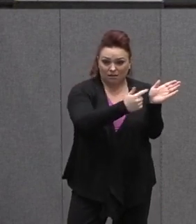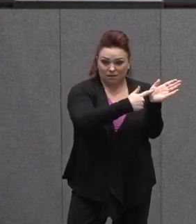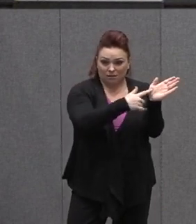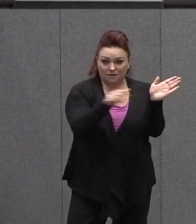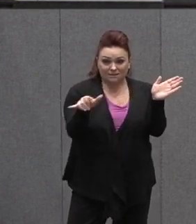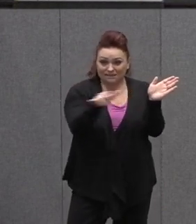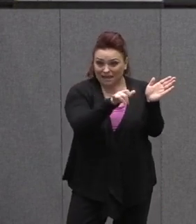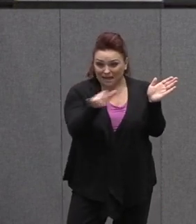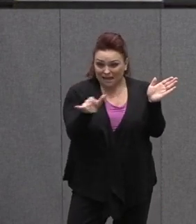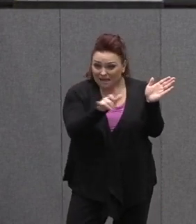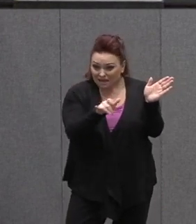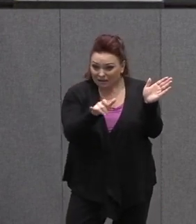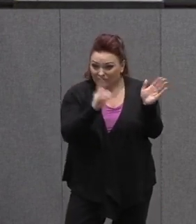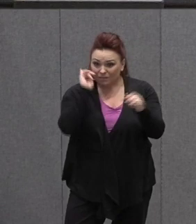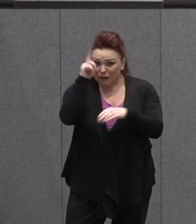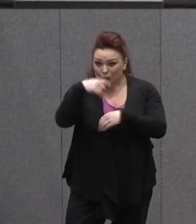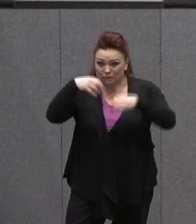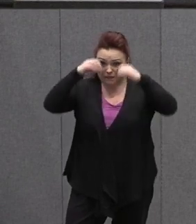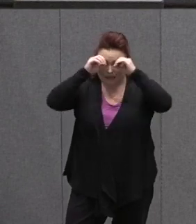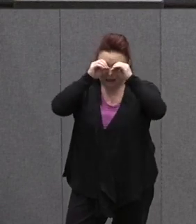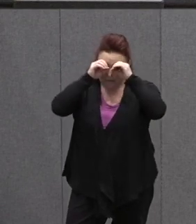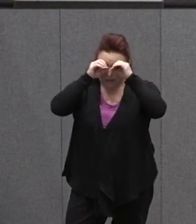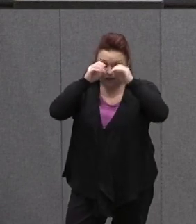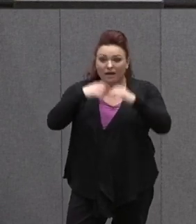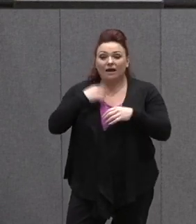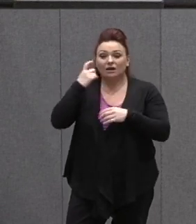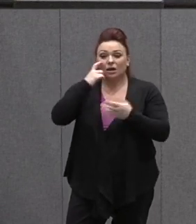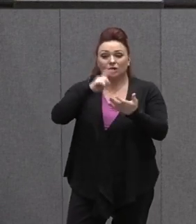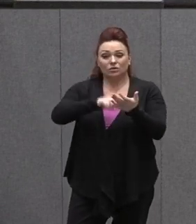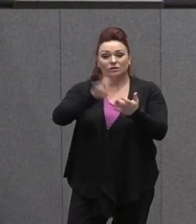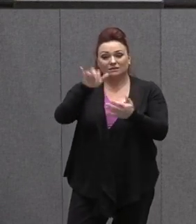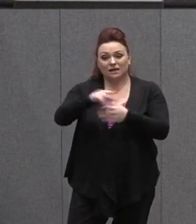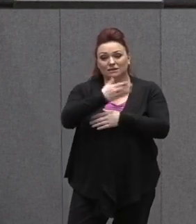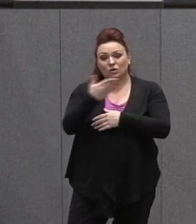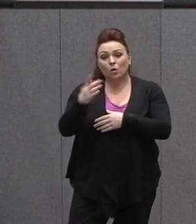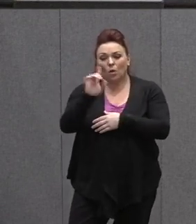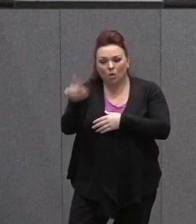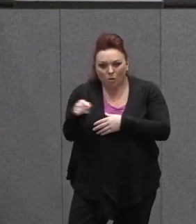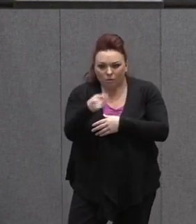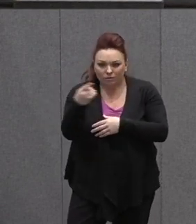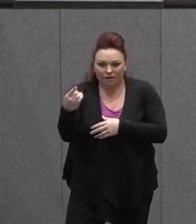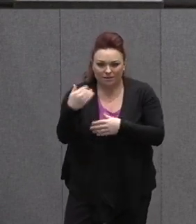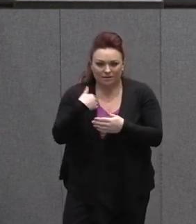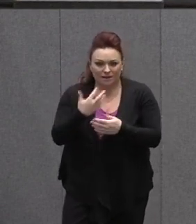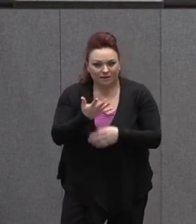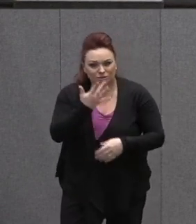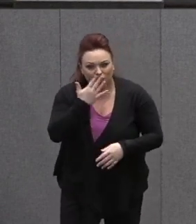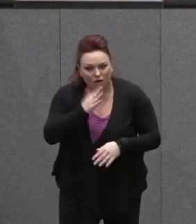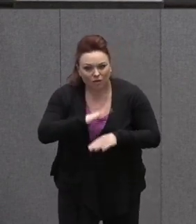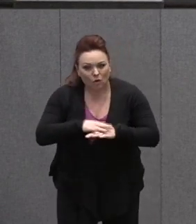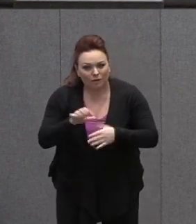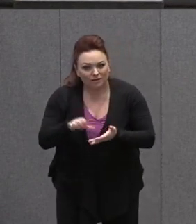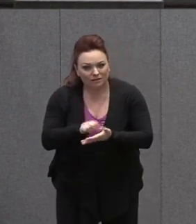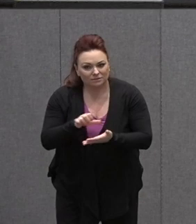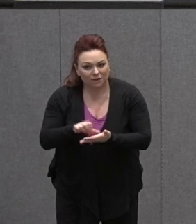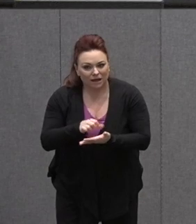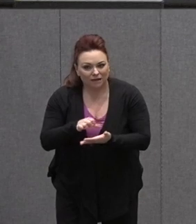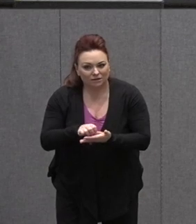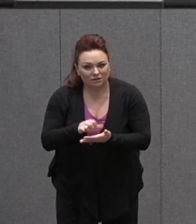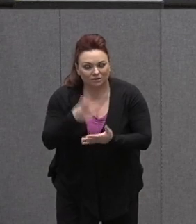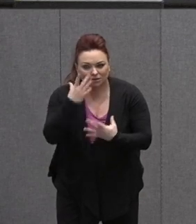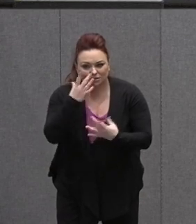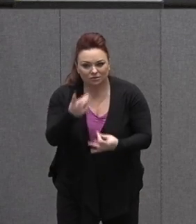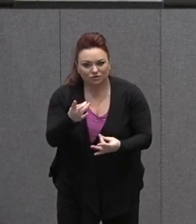owl. I also noticed that that's the only thing in color on this page. That's an interesting